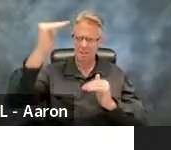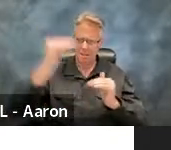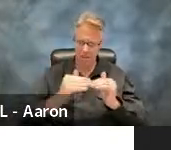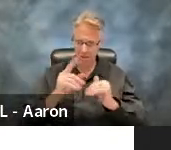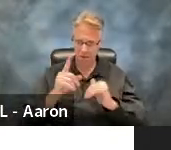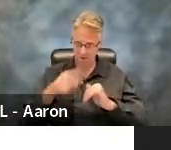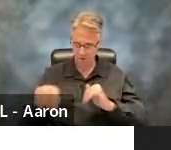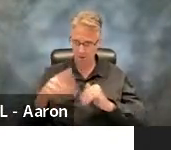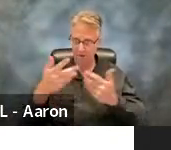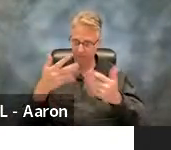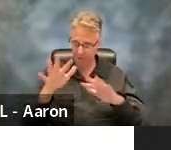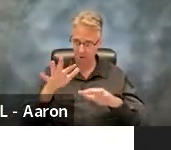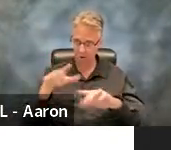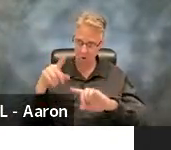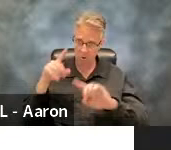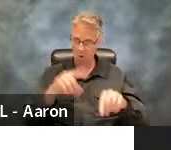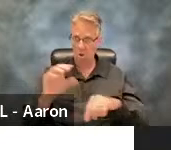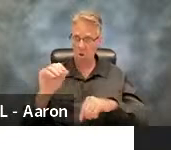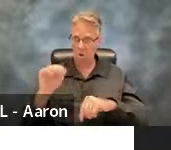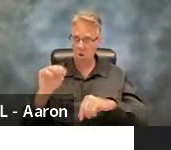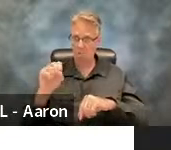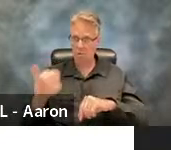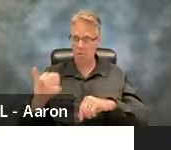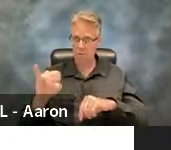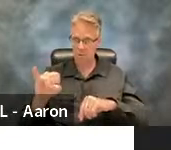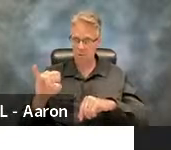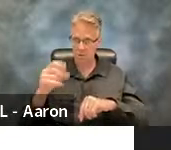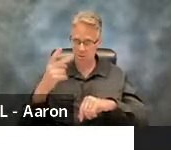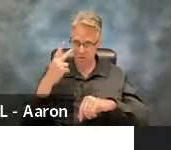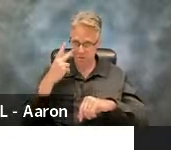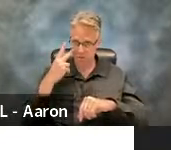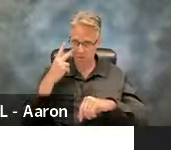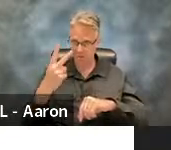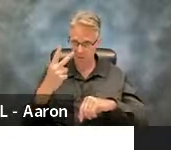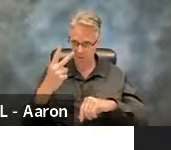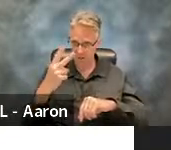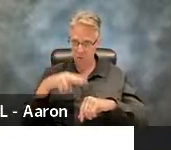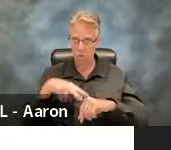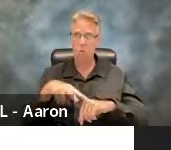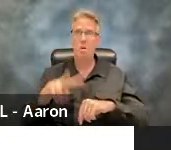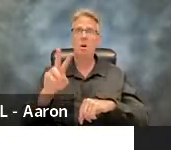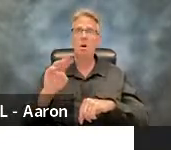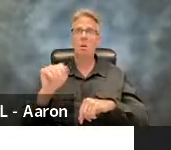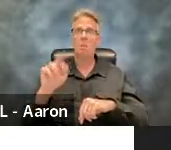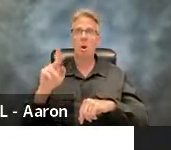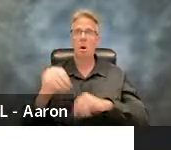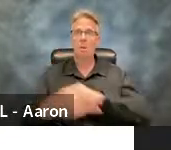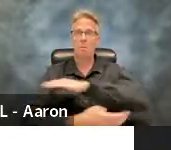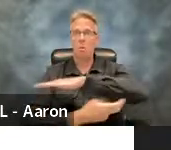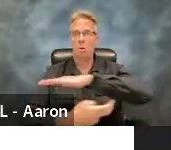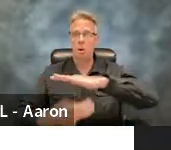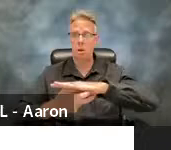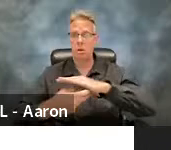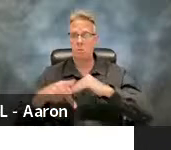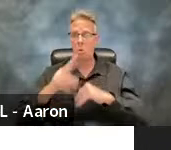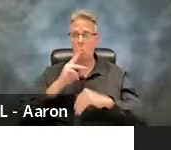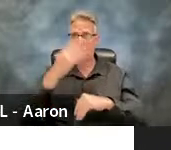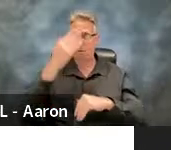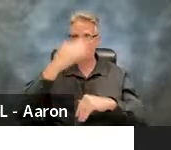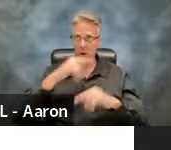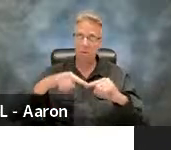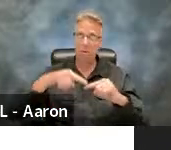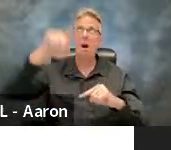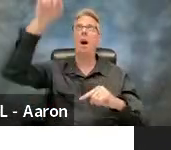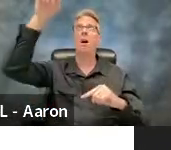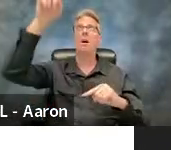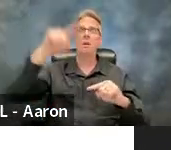they ever went down to OMSI and looked up at the height of the Markham Bridge on Portland waterfront? That would